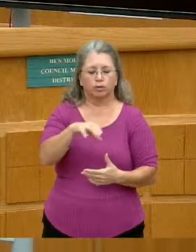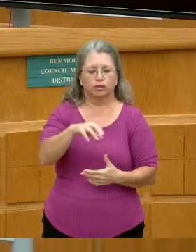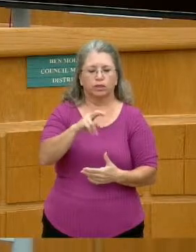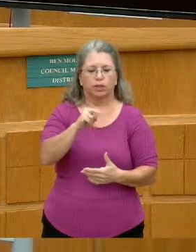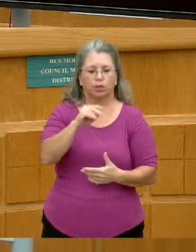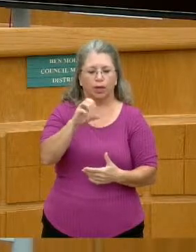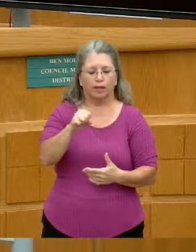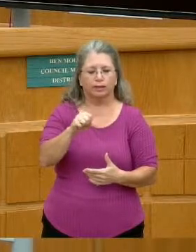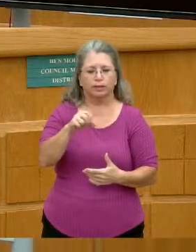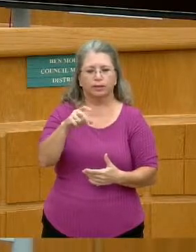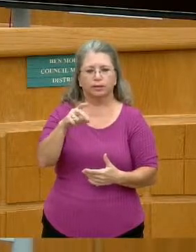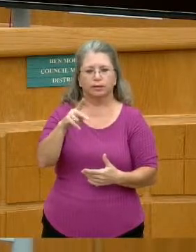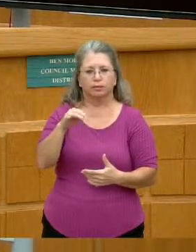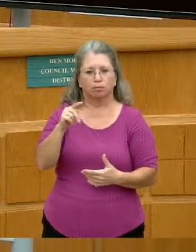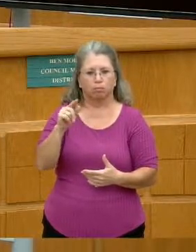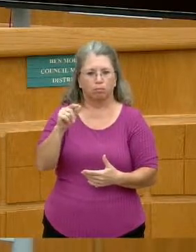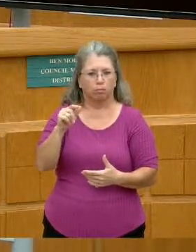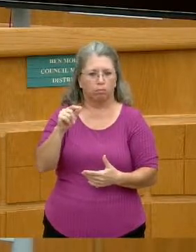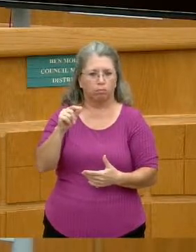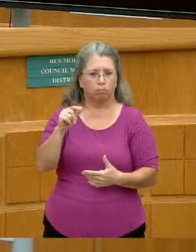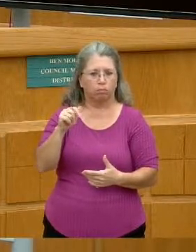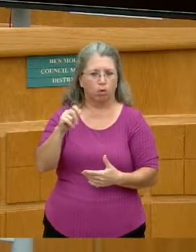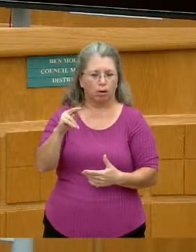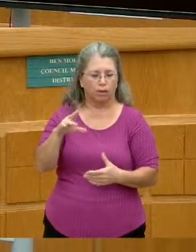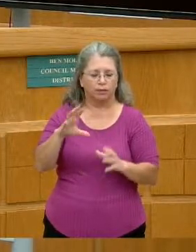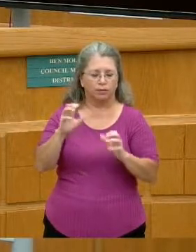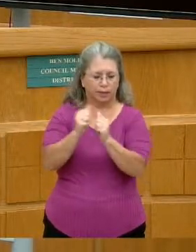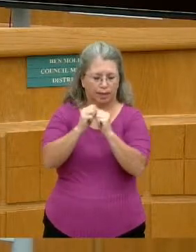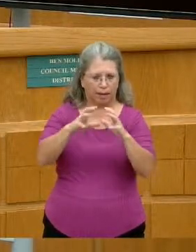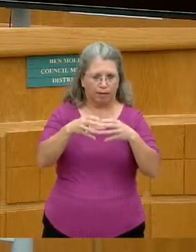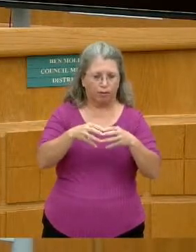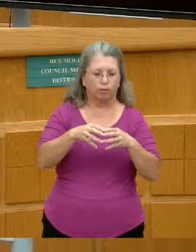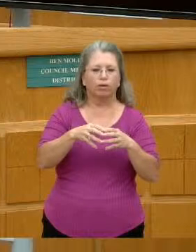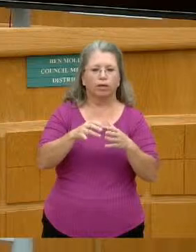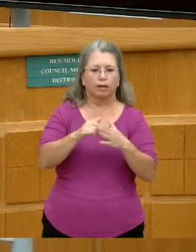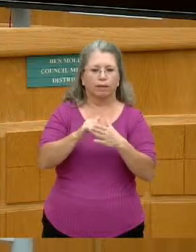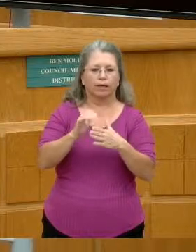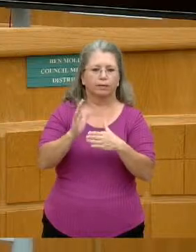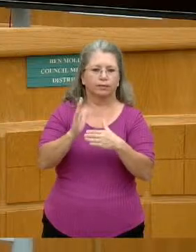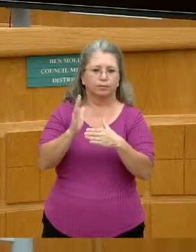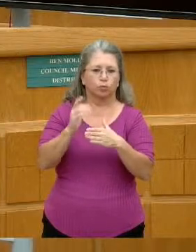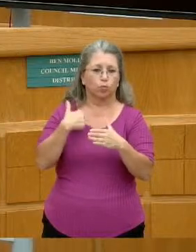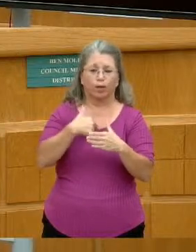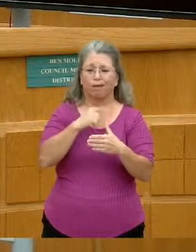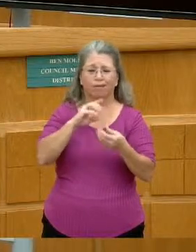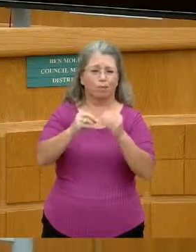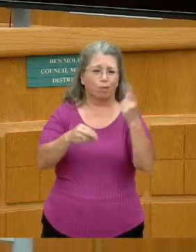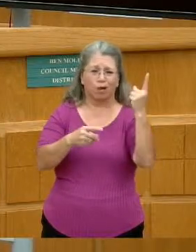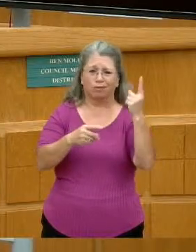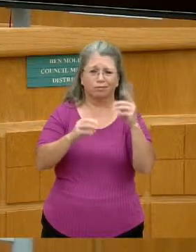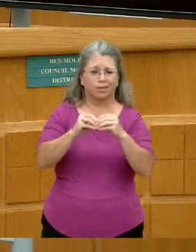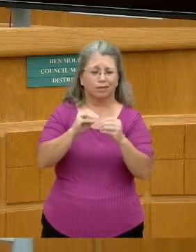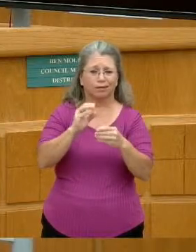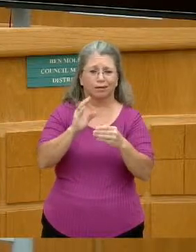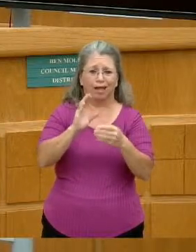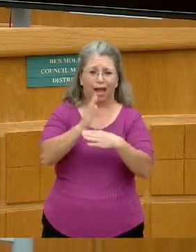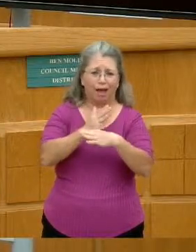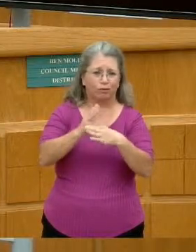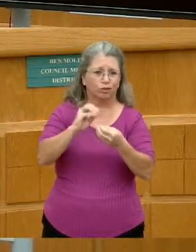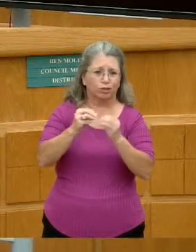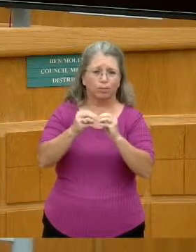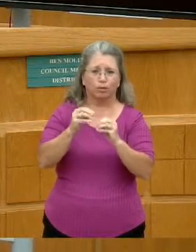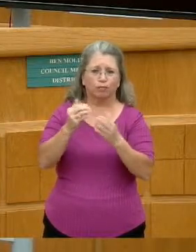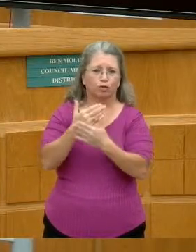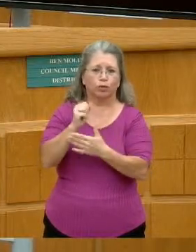one in terms of the average number of new cases per day per capita. In this other graph, on the other side, what you